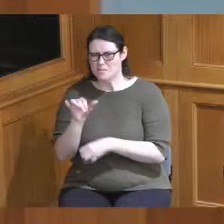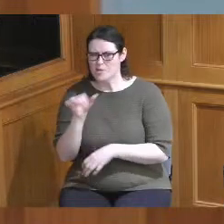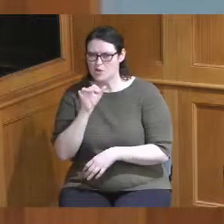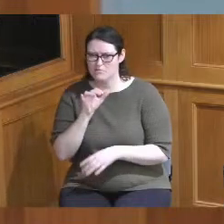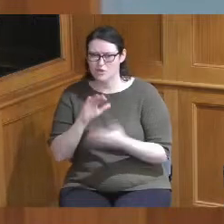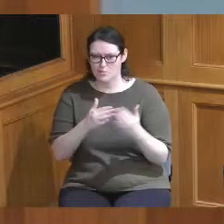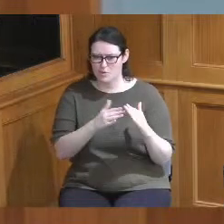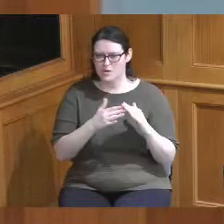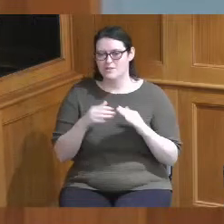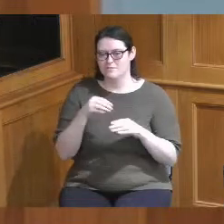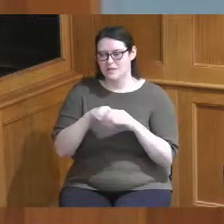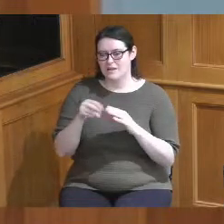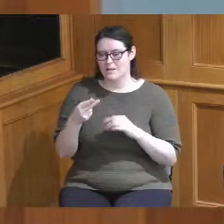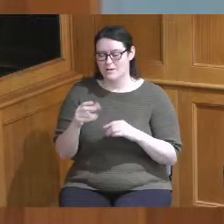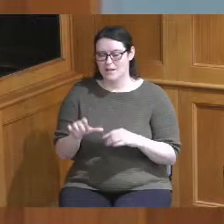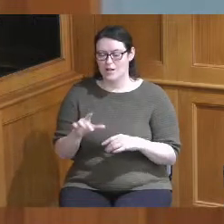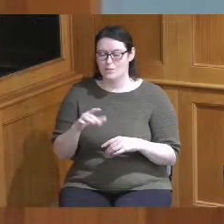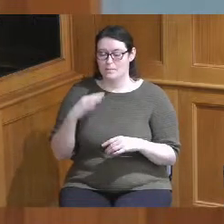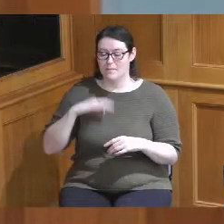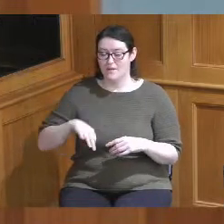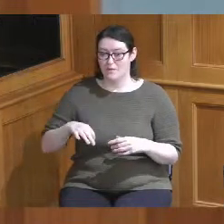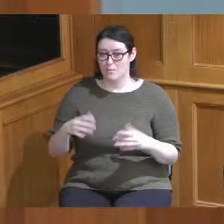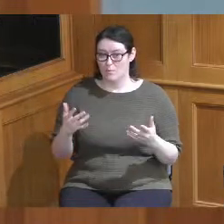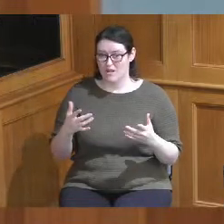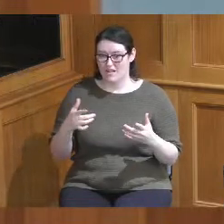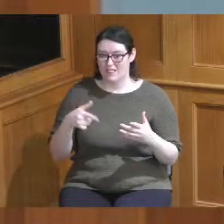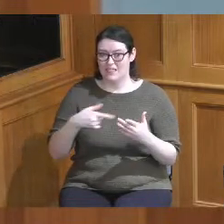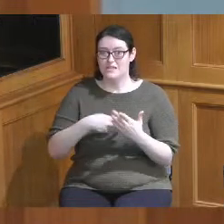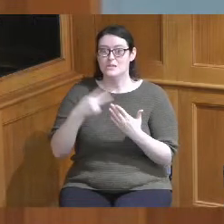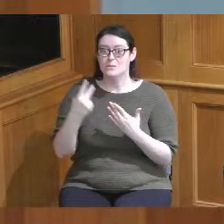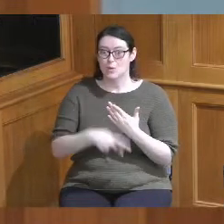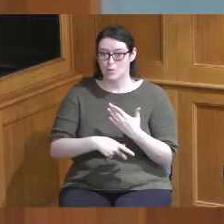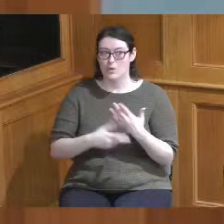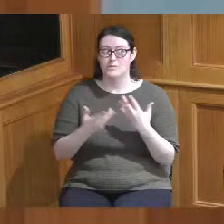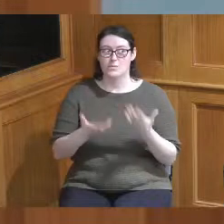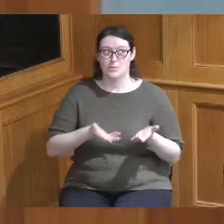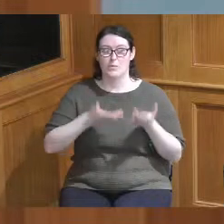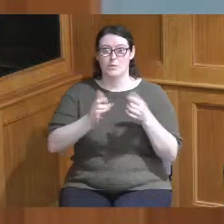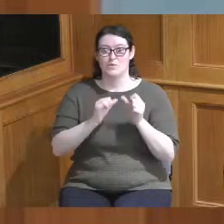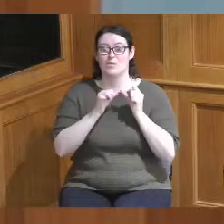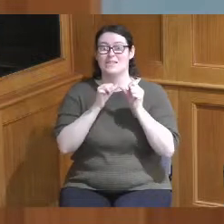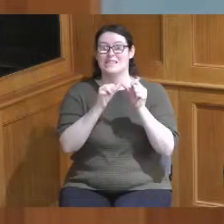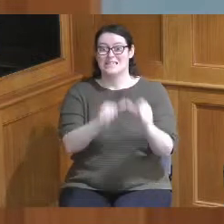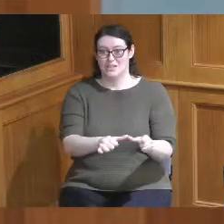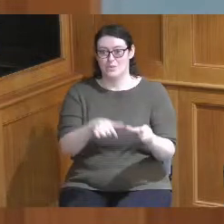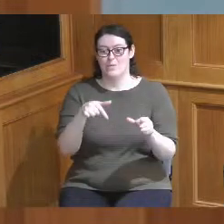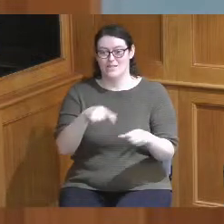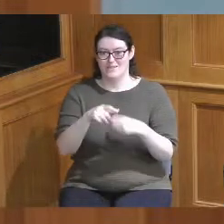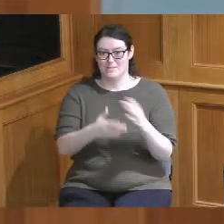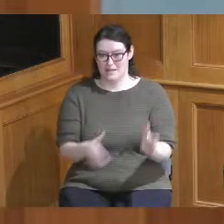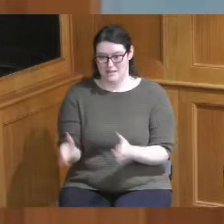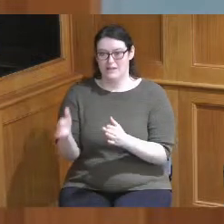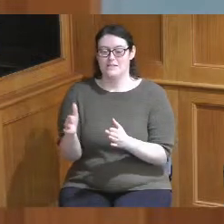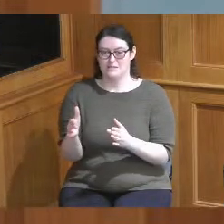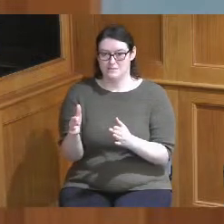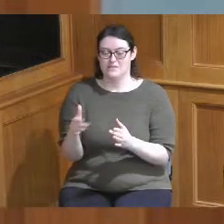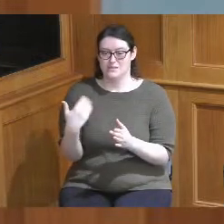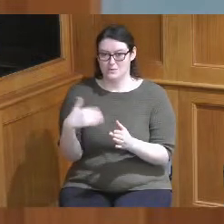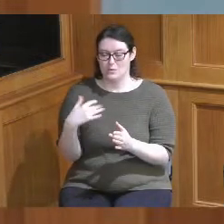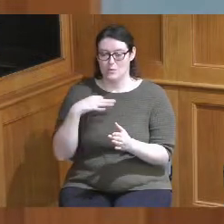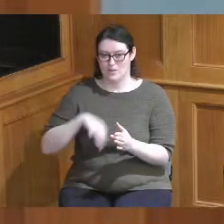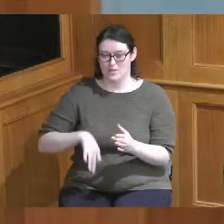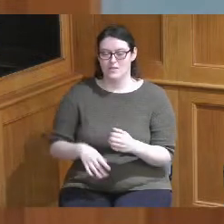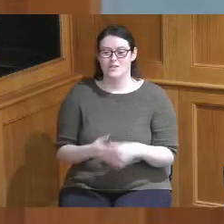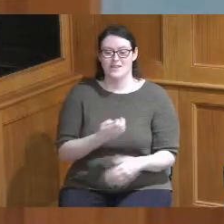Hamilton County benefit greatly from programs proposed to be continued in the consolidated plan. Economic